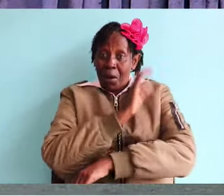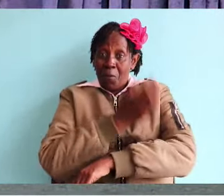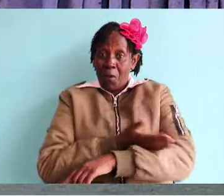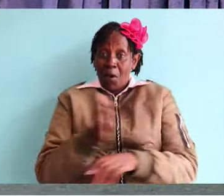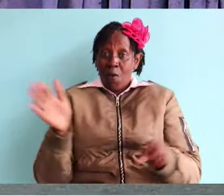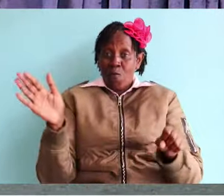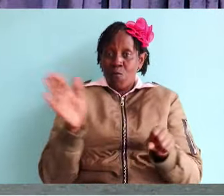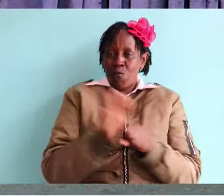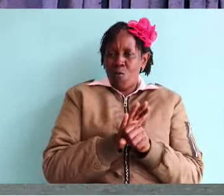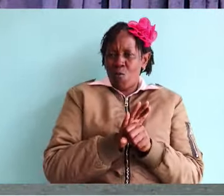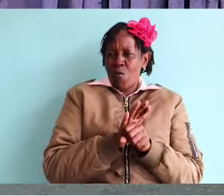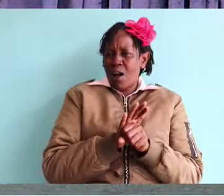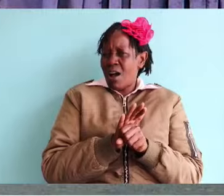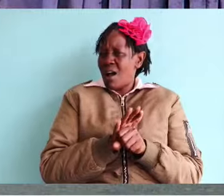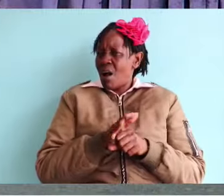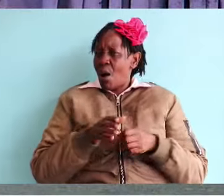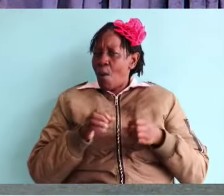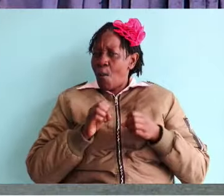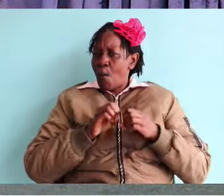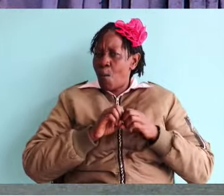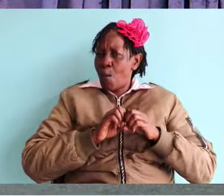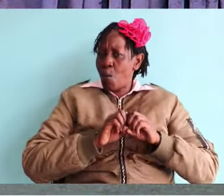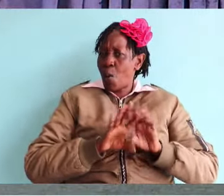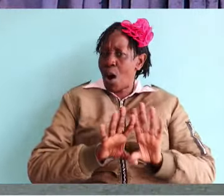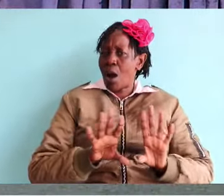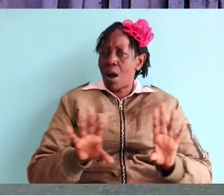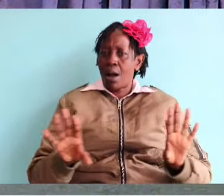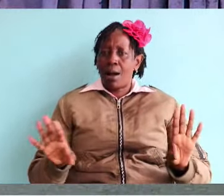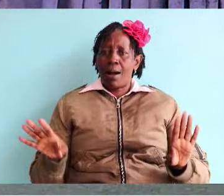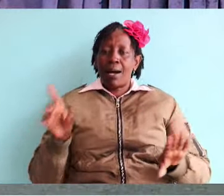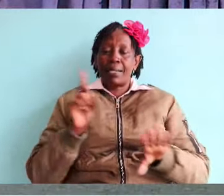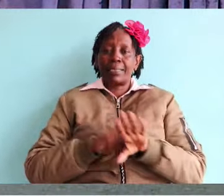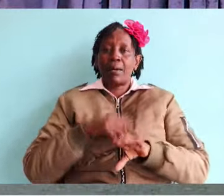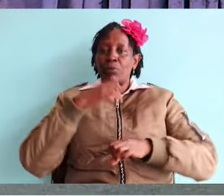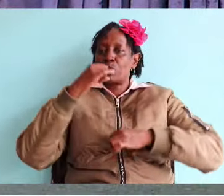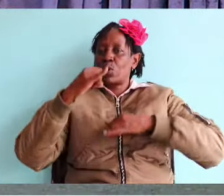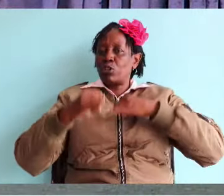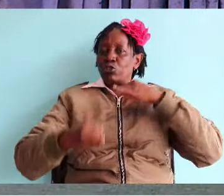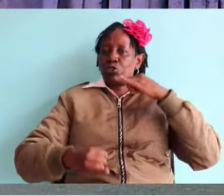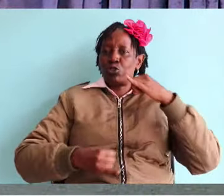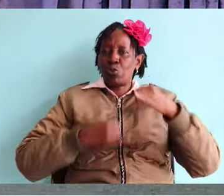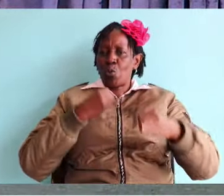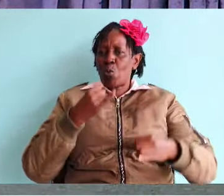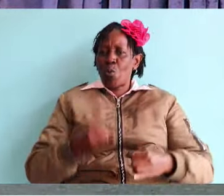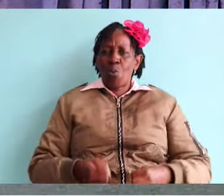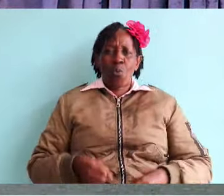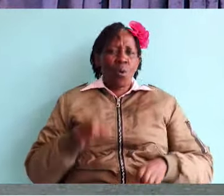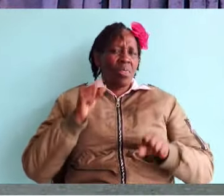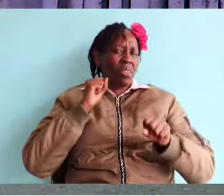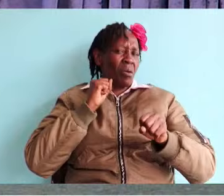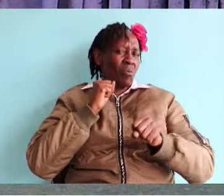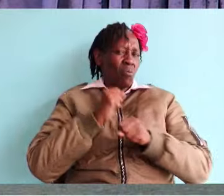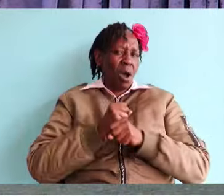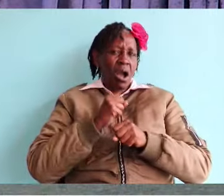become influential, and now it is time to enjoy the labors of his work.